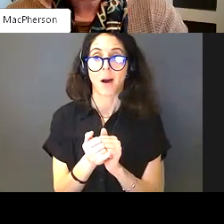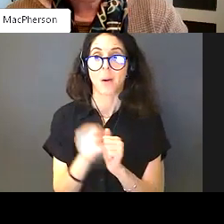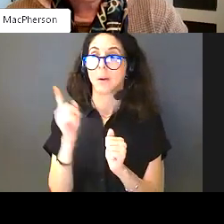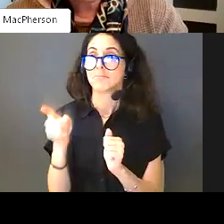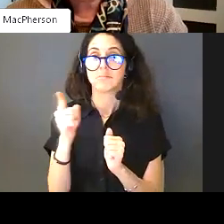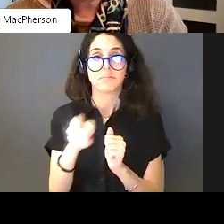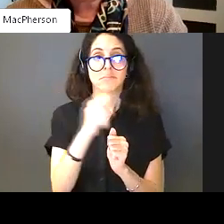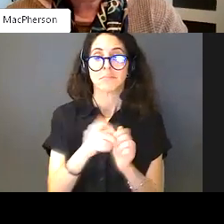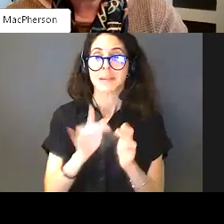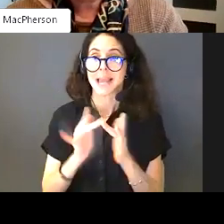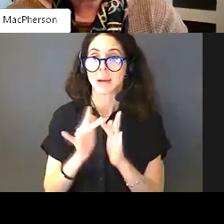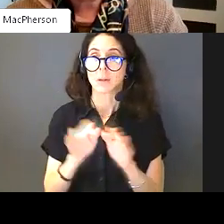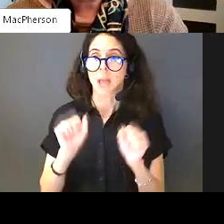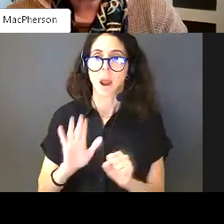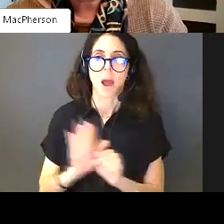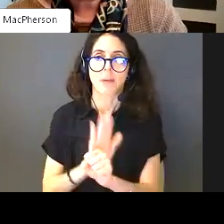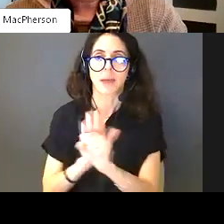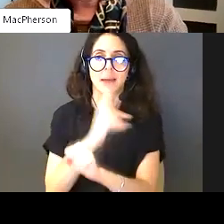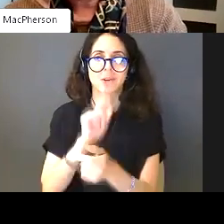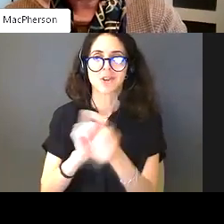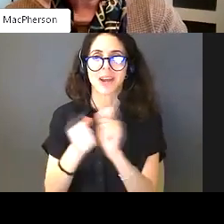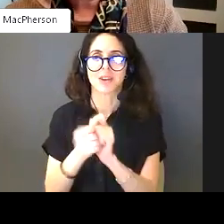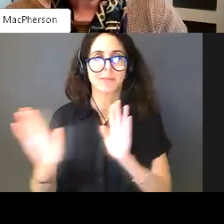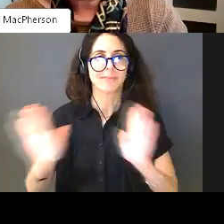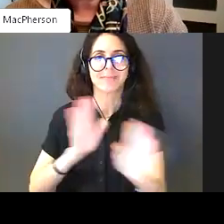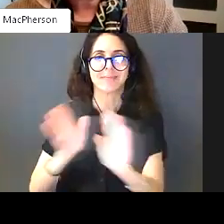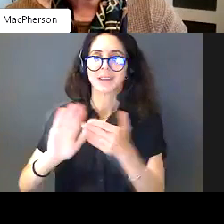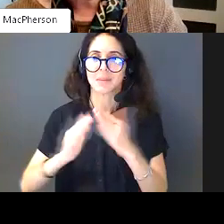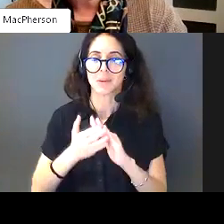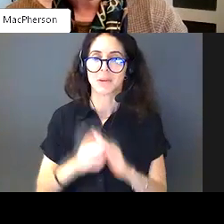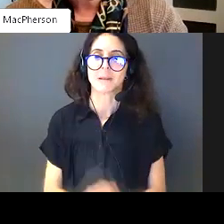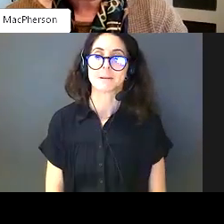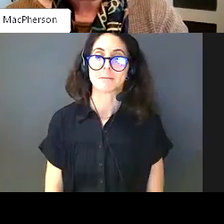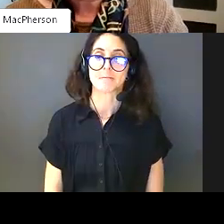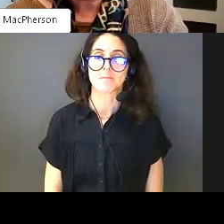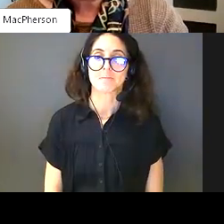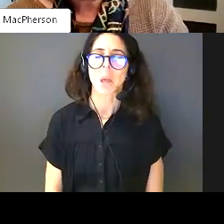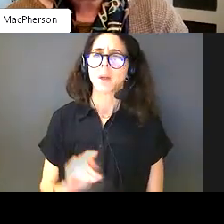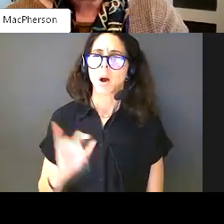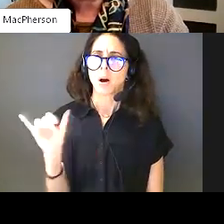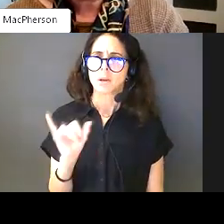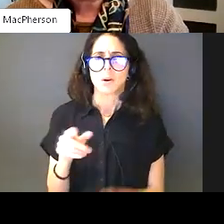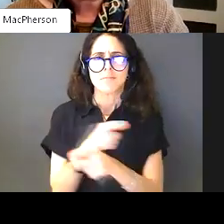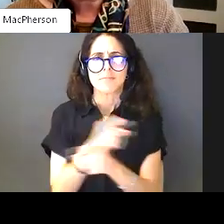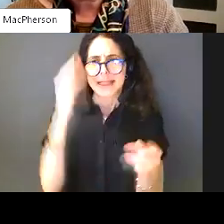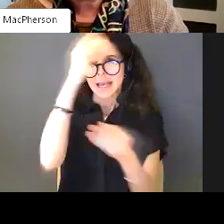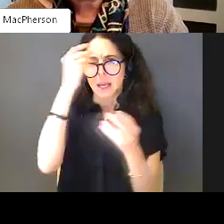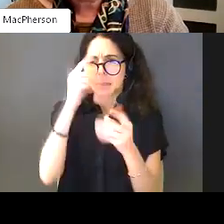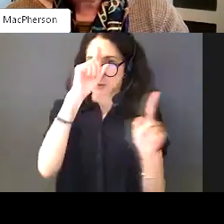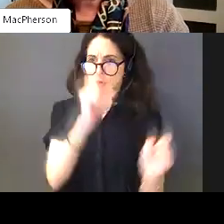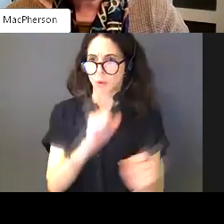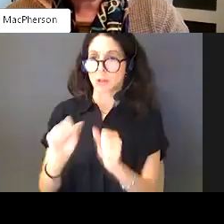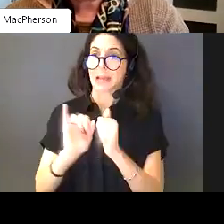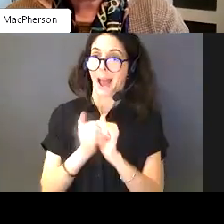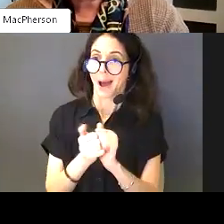can advocate for change in their communities, but also think about your strategies for growth, how you